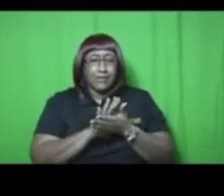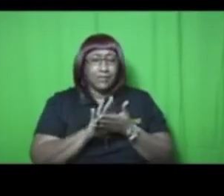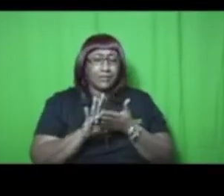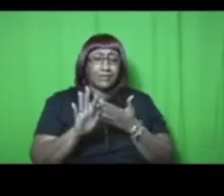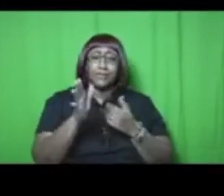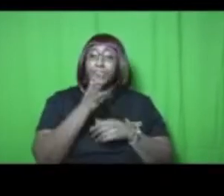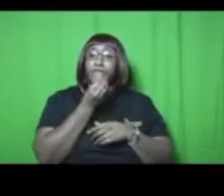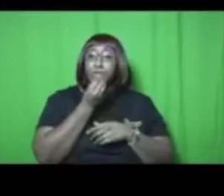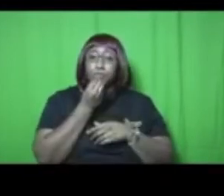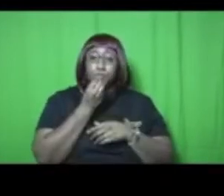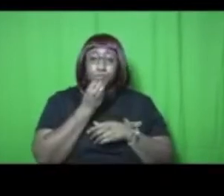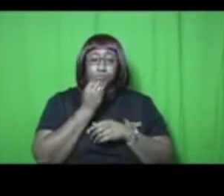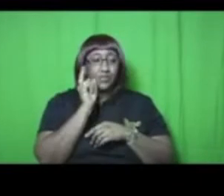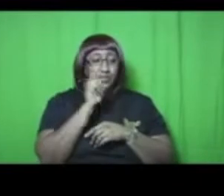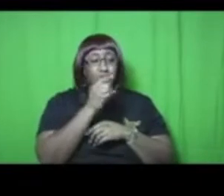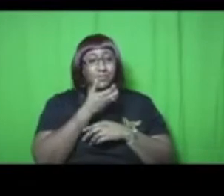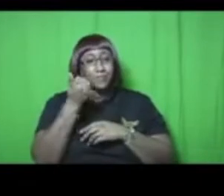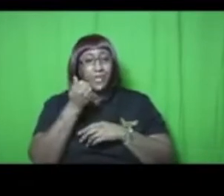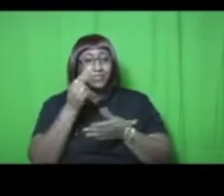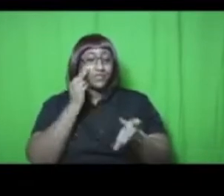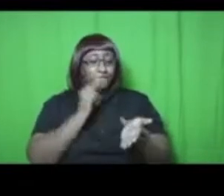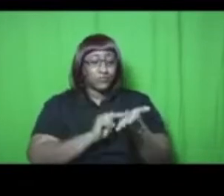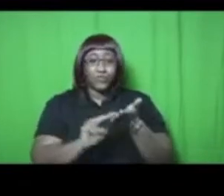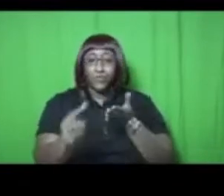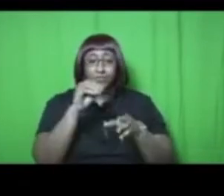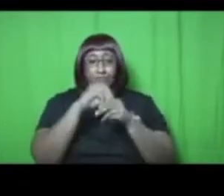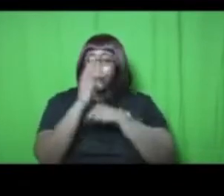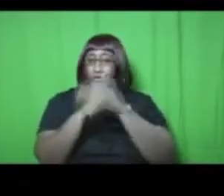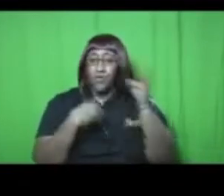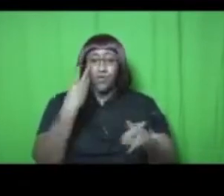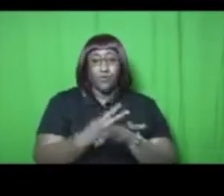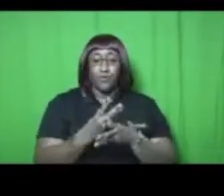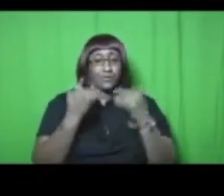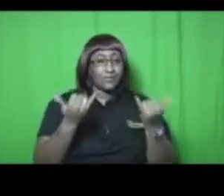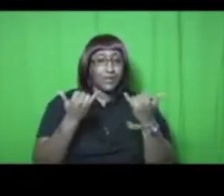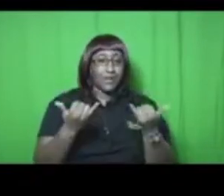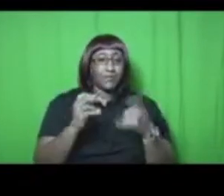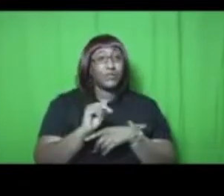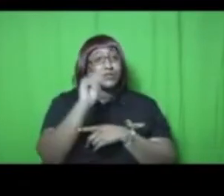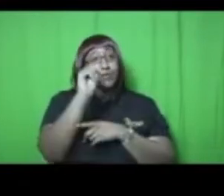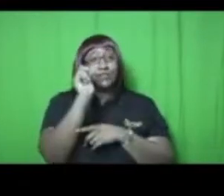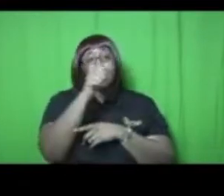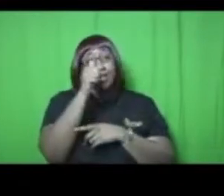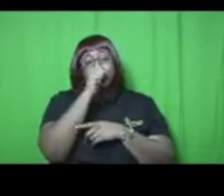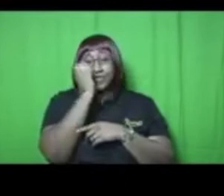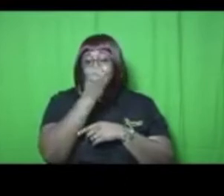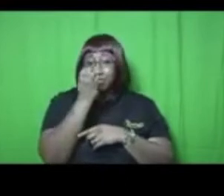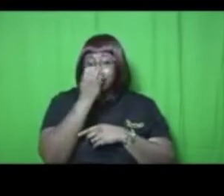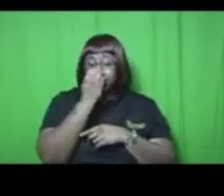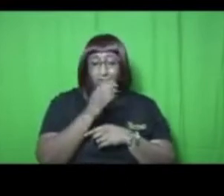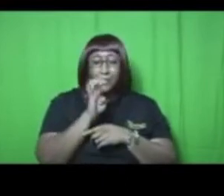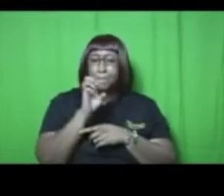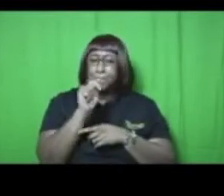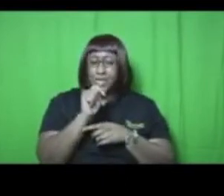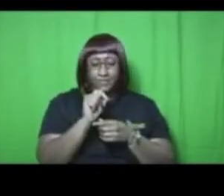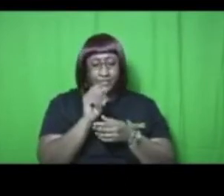food. He went to the best universities in the world. Even now in Northern Africa and Egypt, they have some of the best universities in